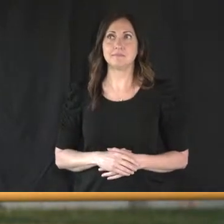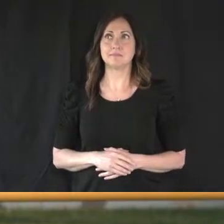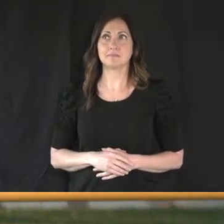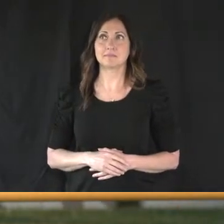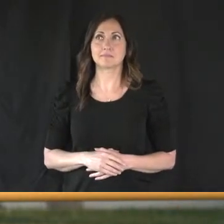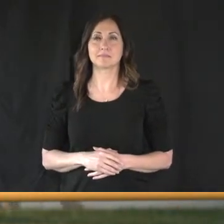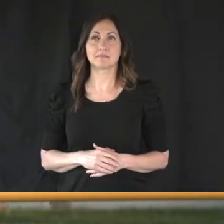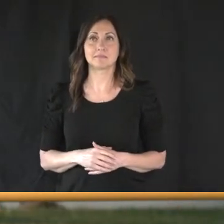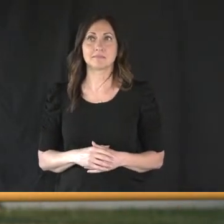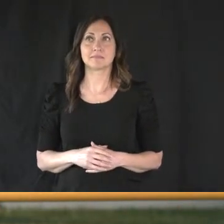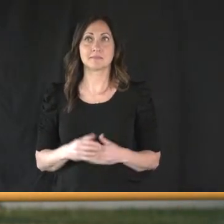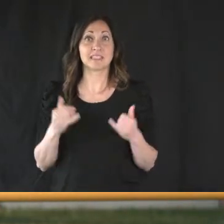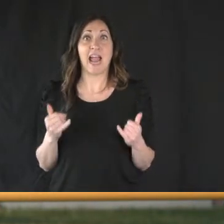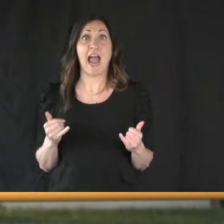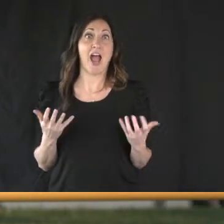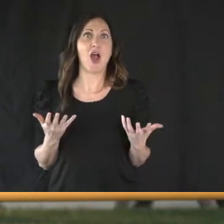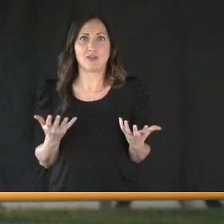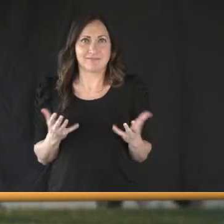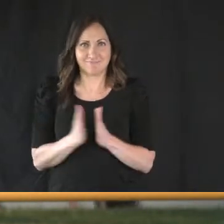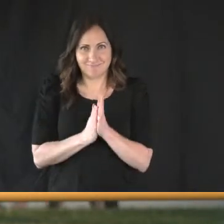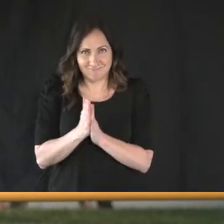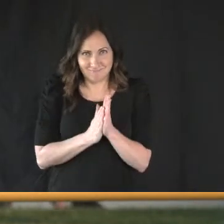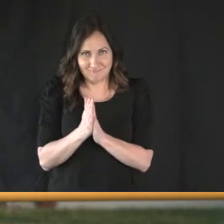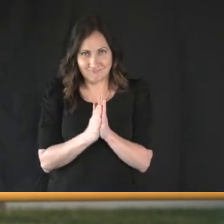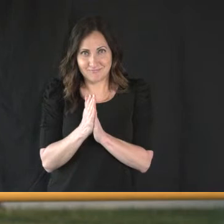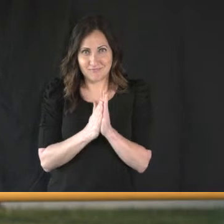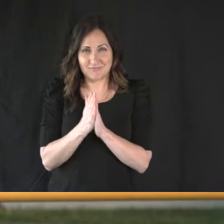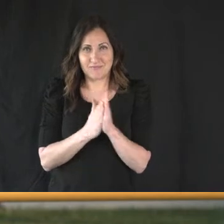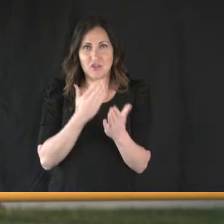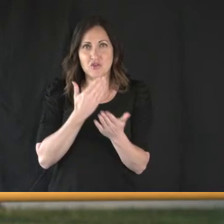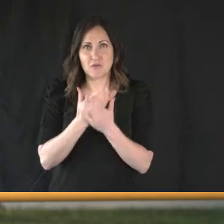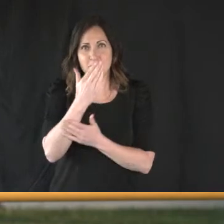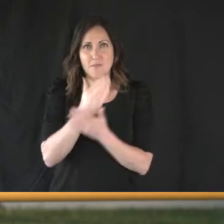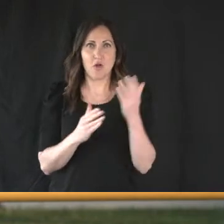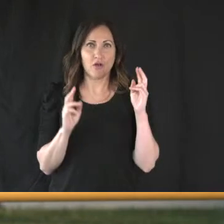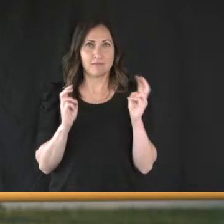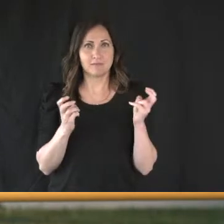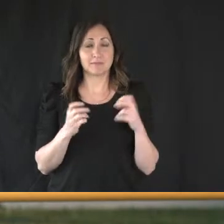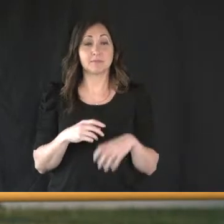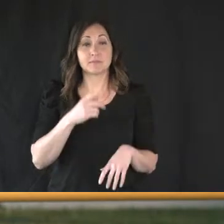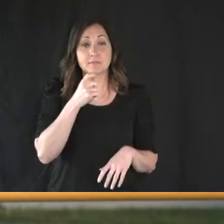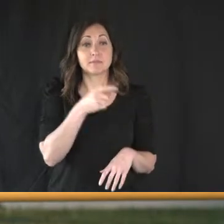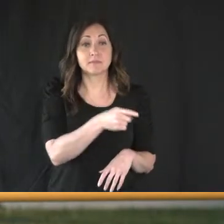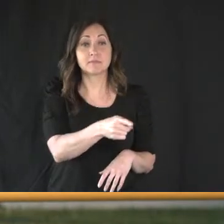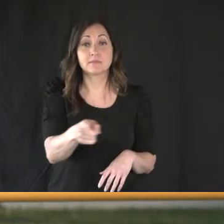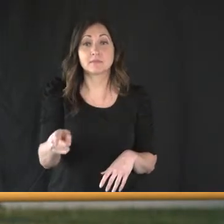Well, now we'll get to the good part. Will the candidates